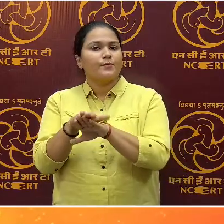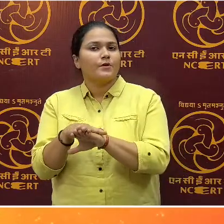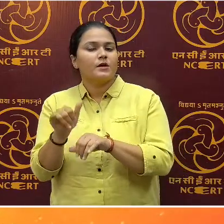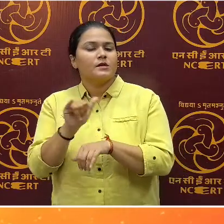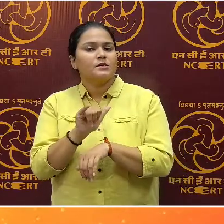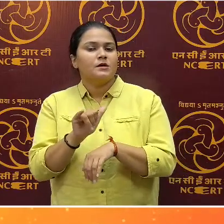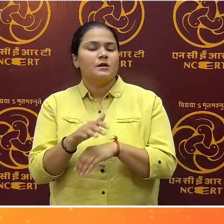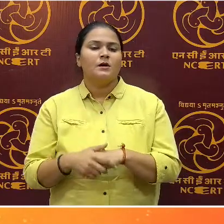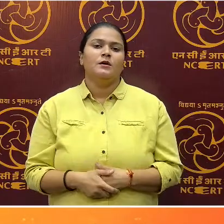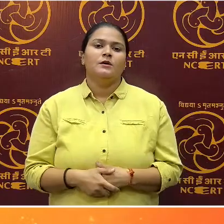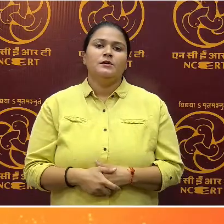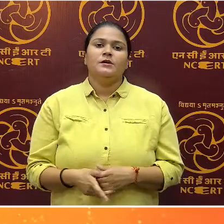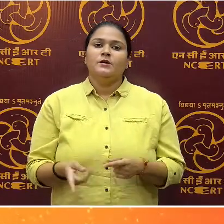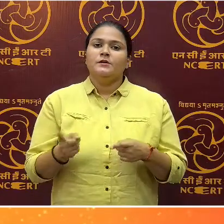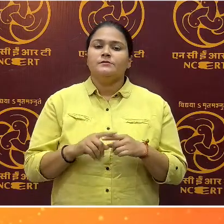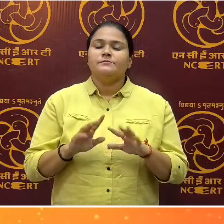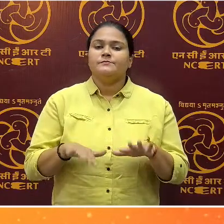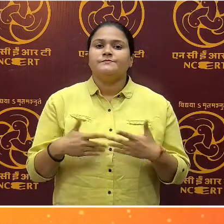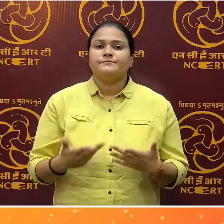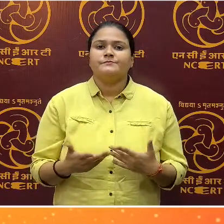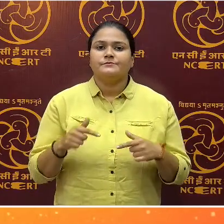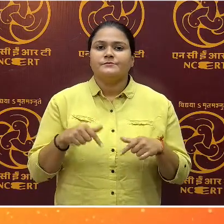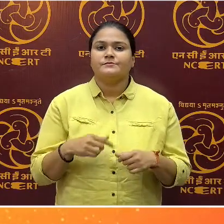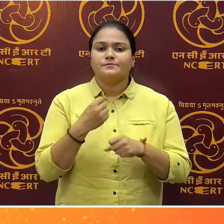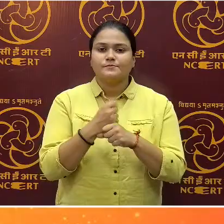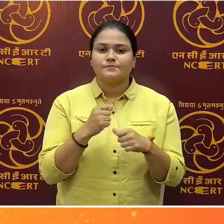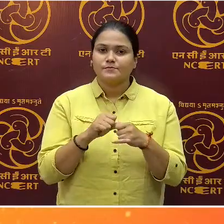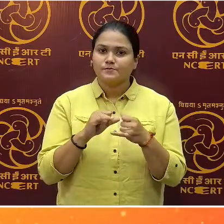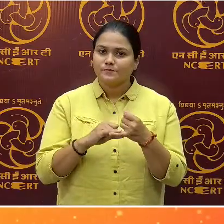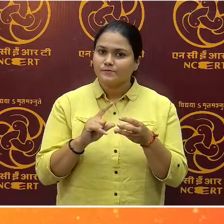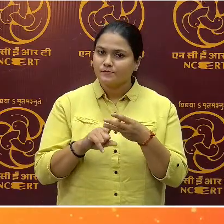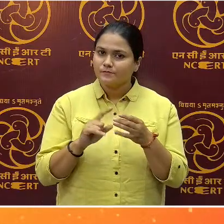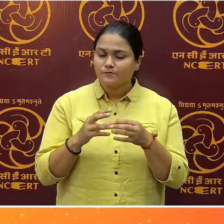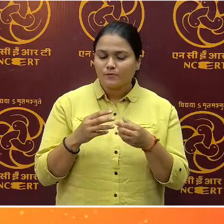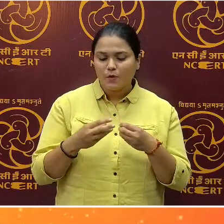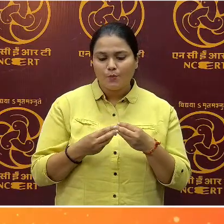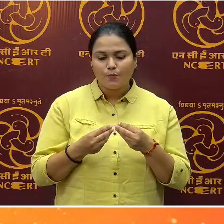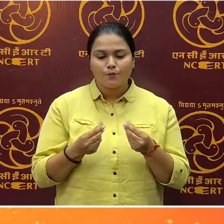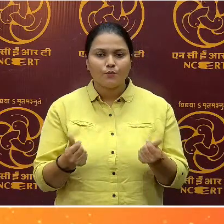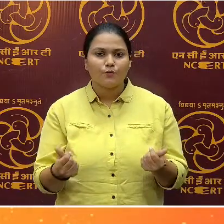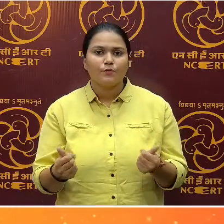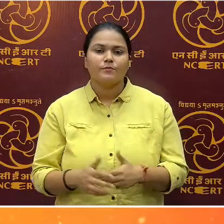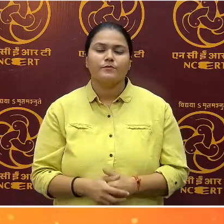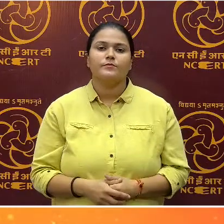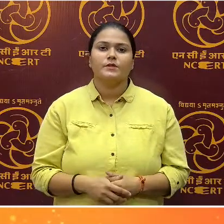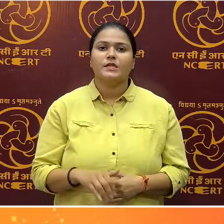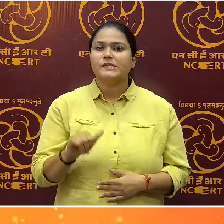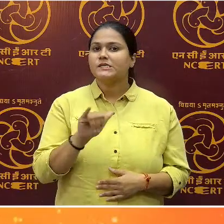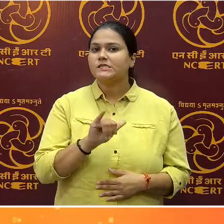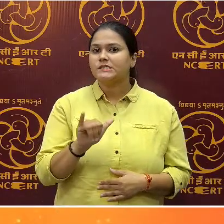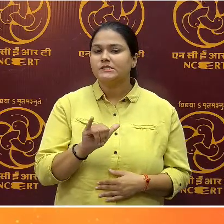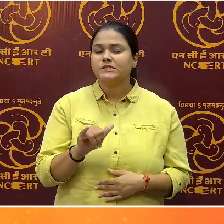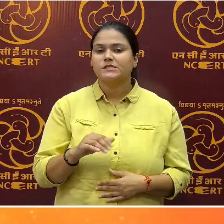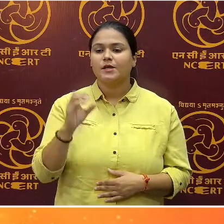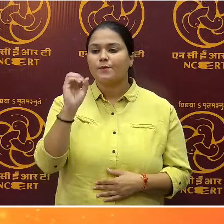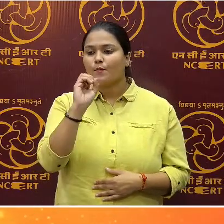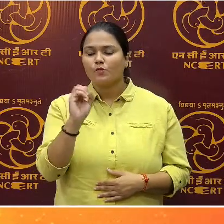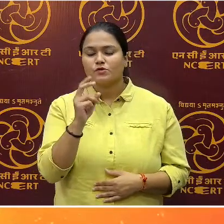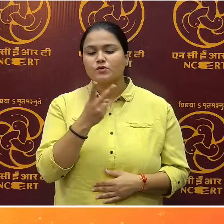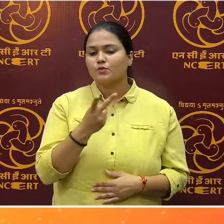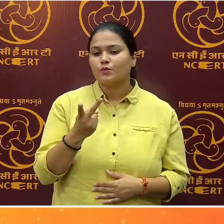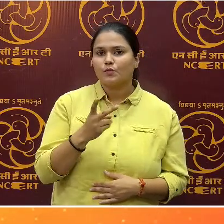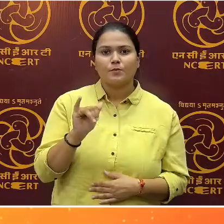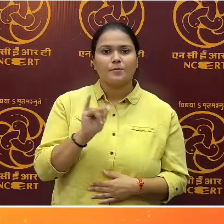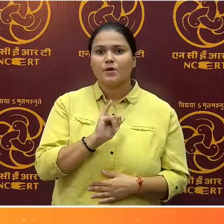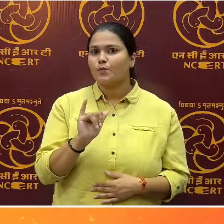exactly happens in there? Now gases are released, so you will not be having the same amount of oxygen which